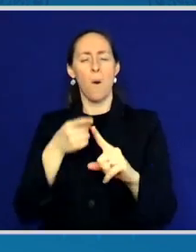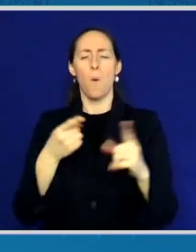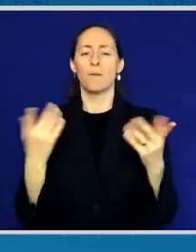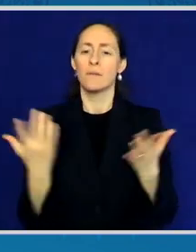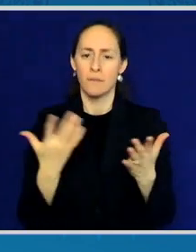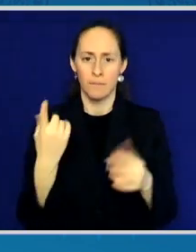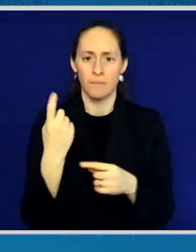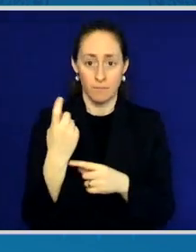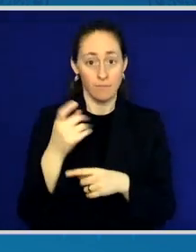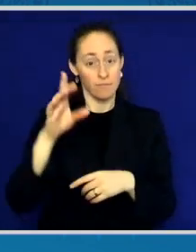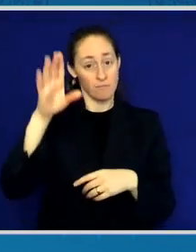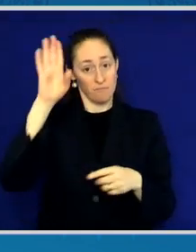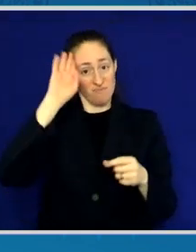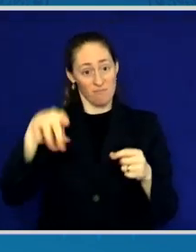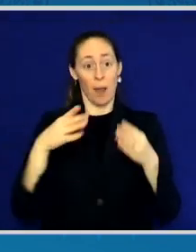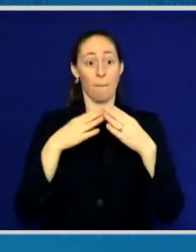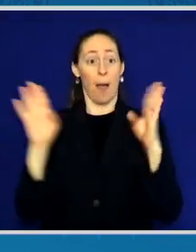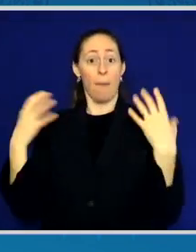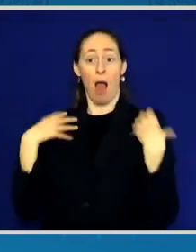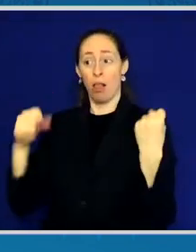for public health and the climate,